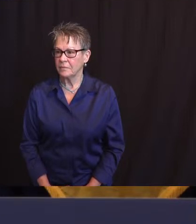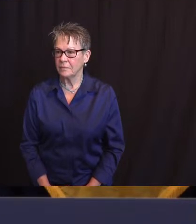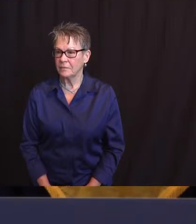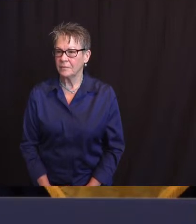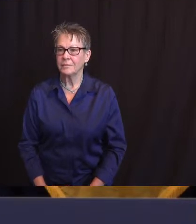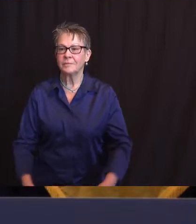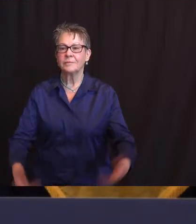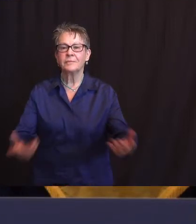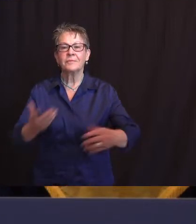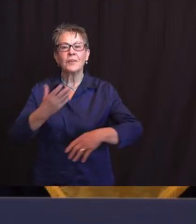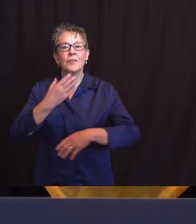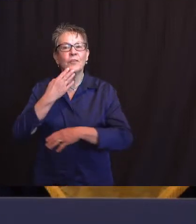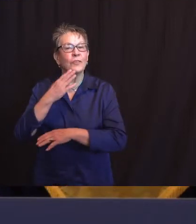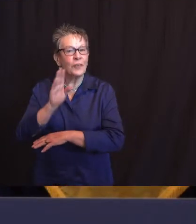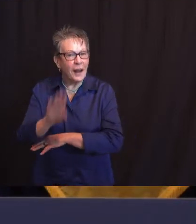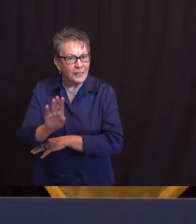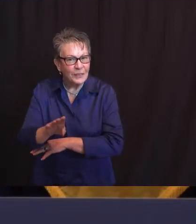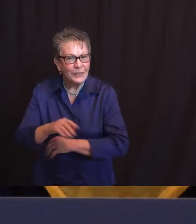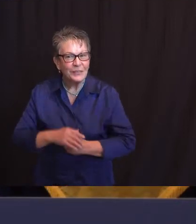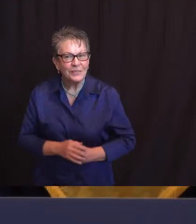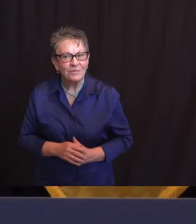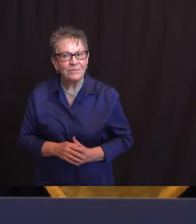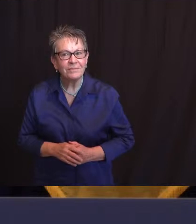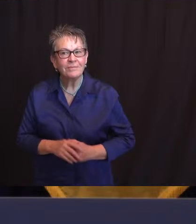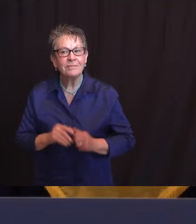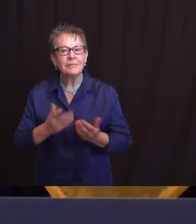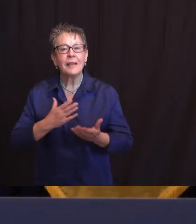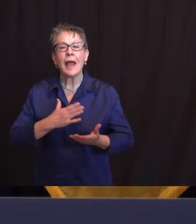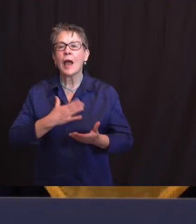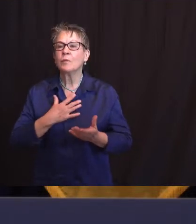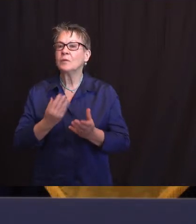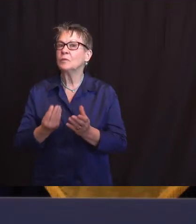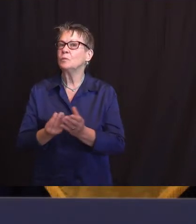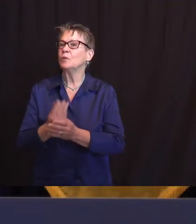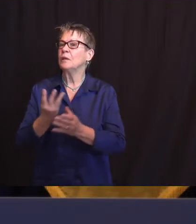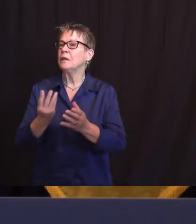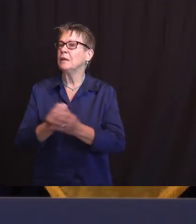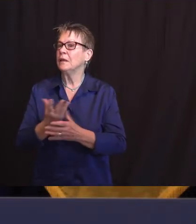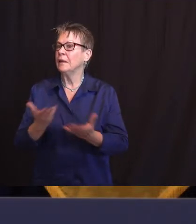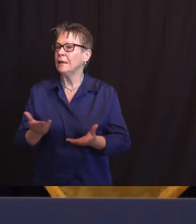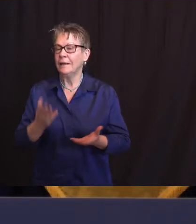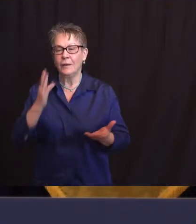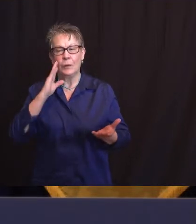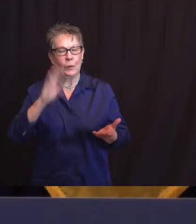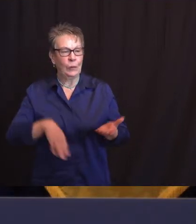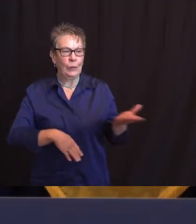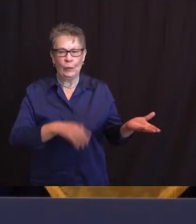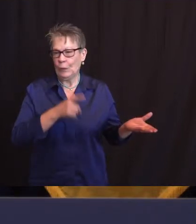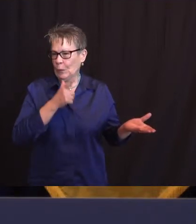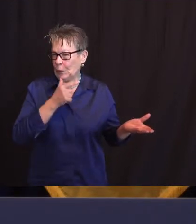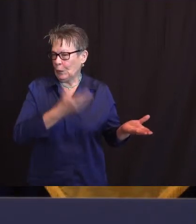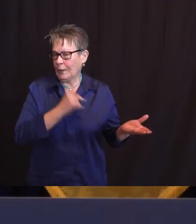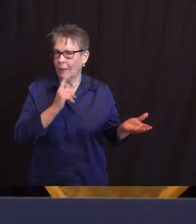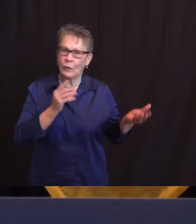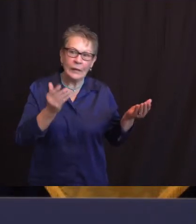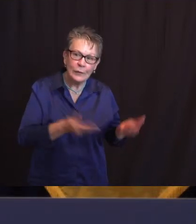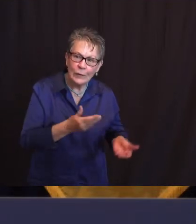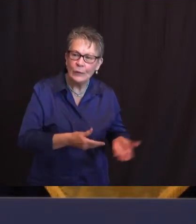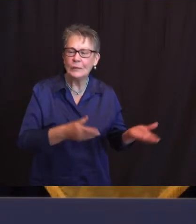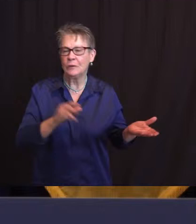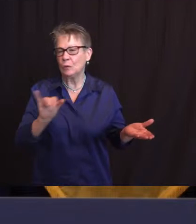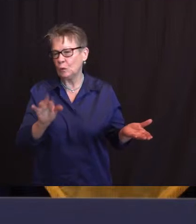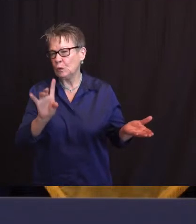Good afternoon, everybody. Happy spring. I am joined by the woman to my right who needs no introduction, the Commissioner of the Department of Health, Judy